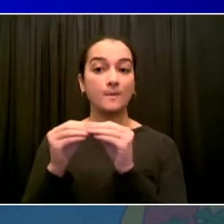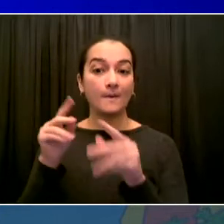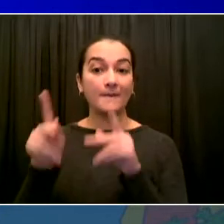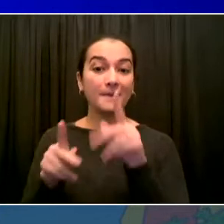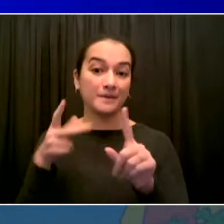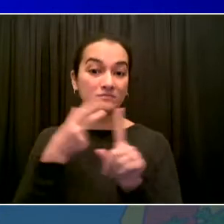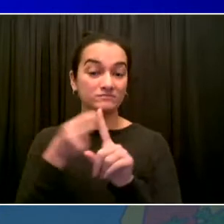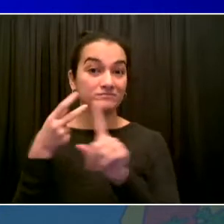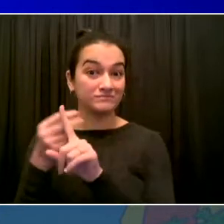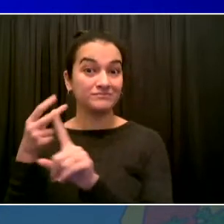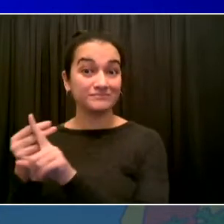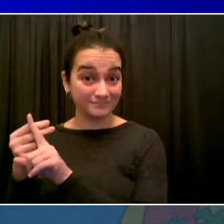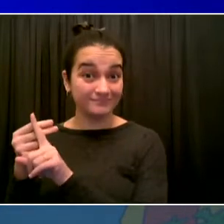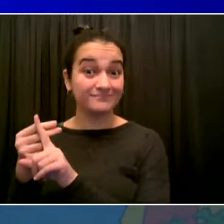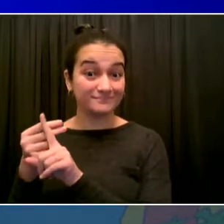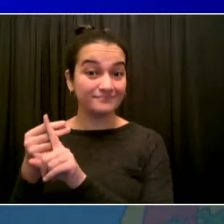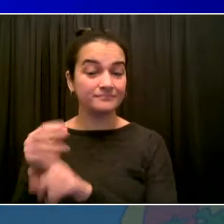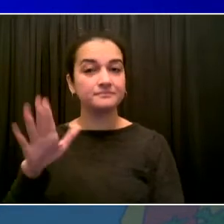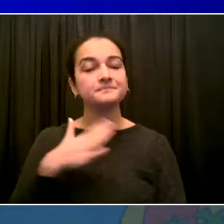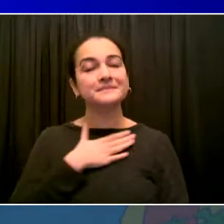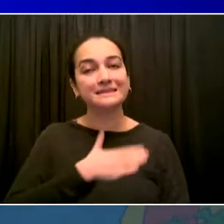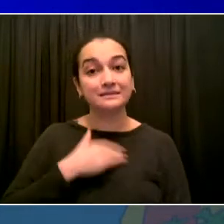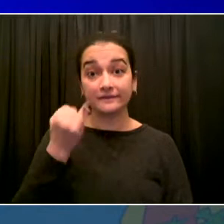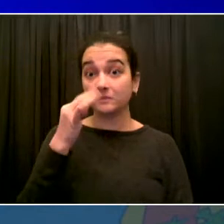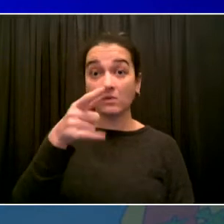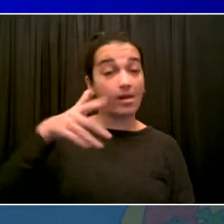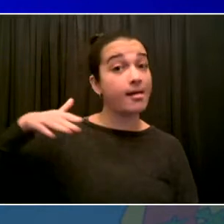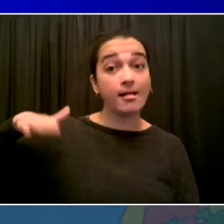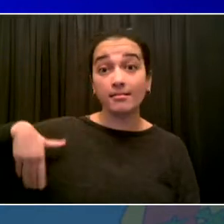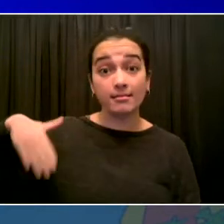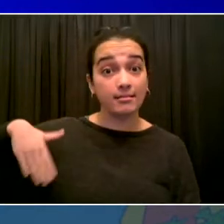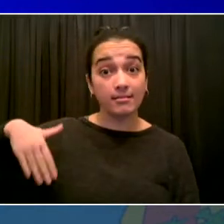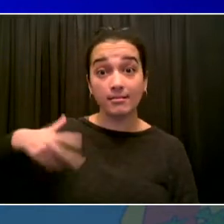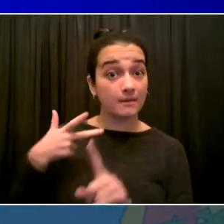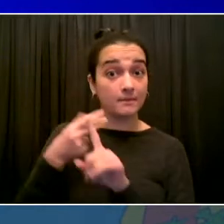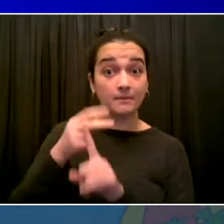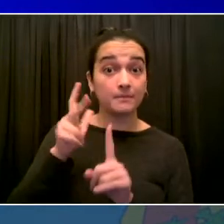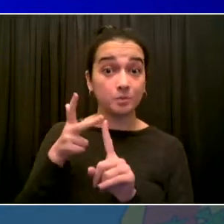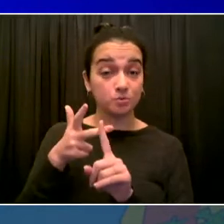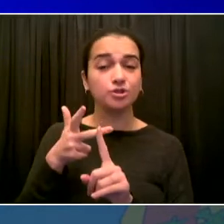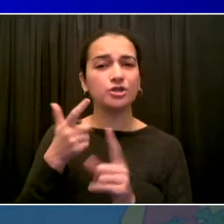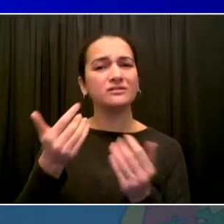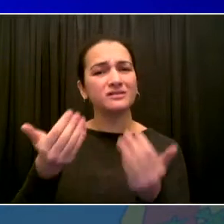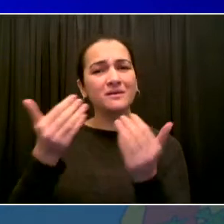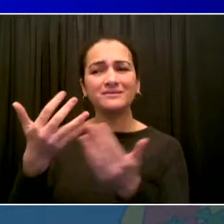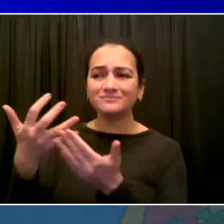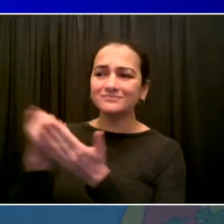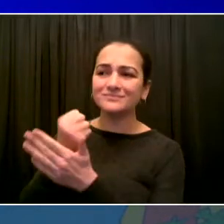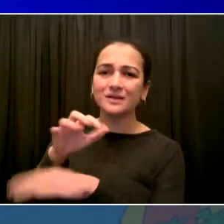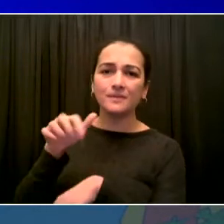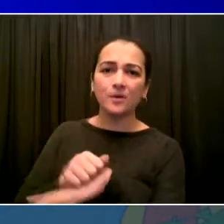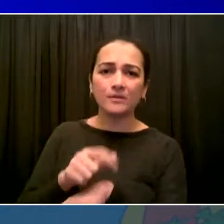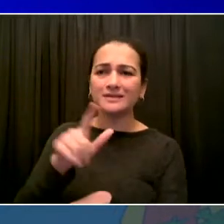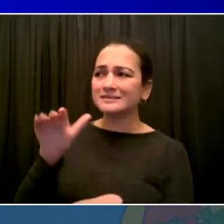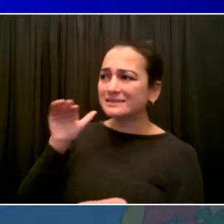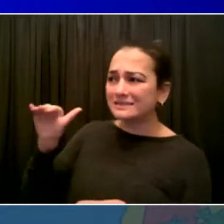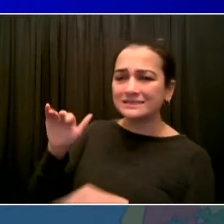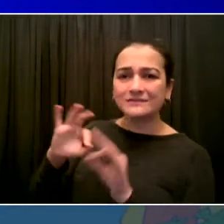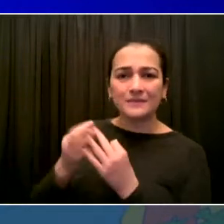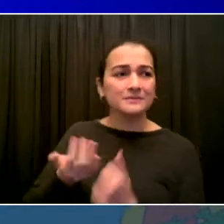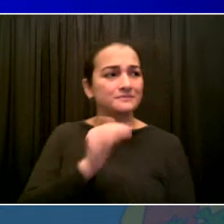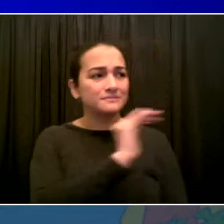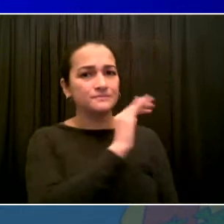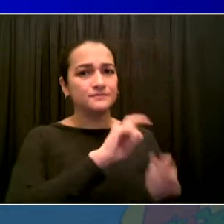for yourself, for your family. It is such an important way to protect your health. Let me tell you,